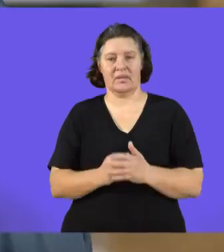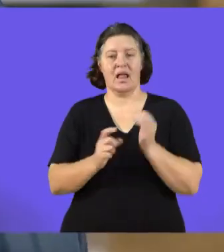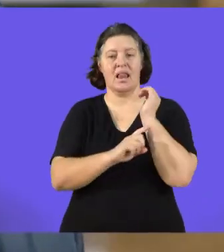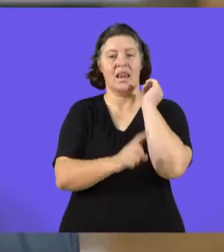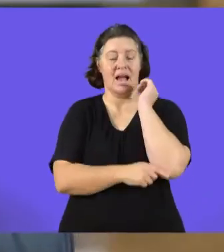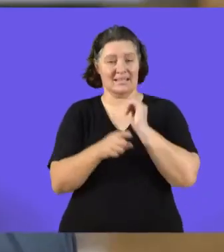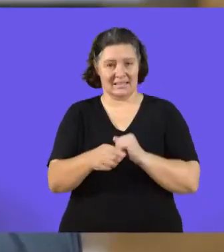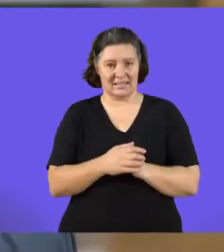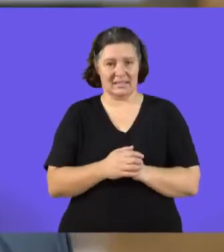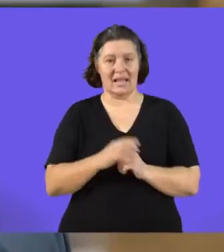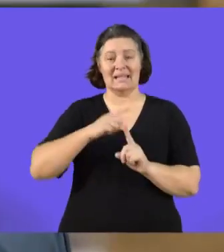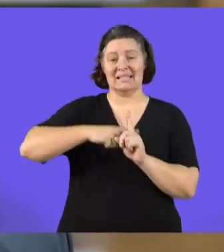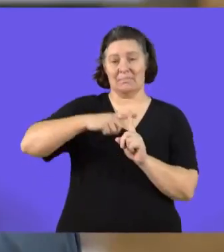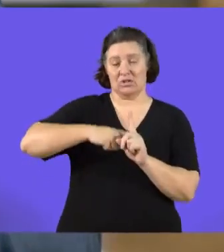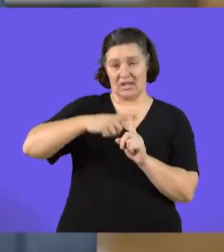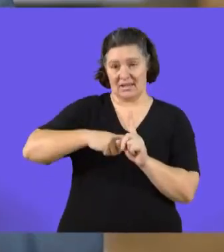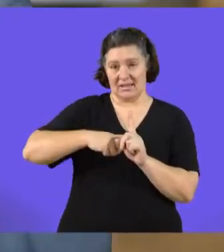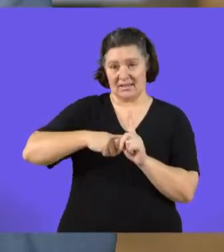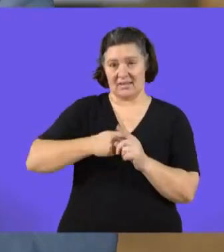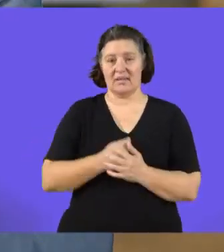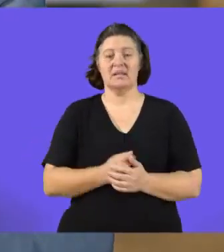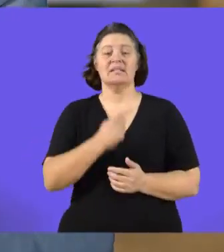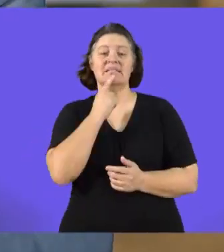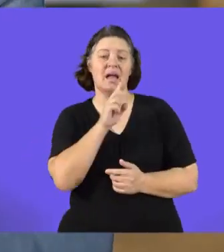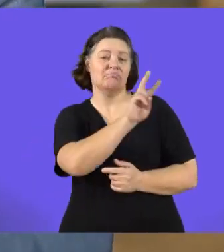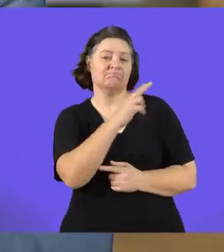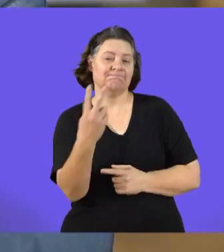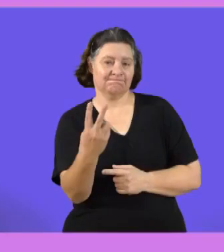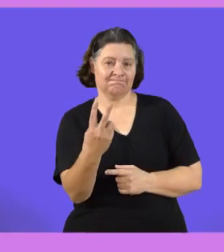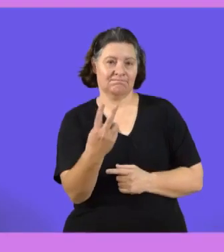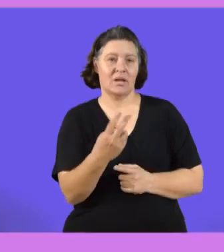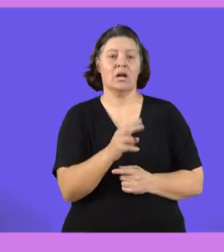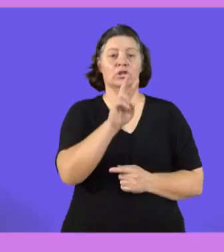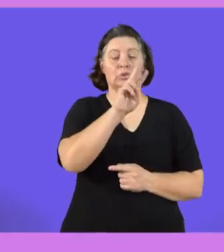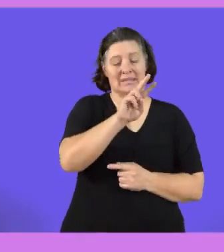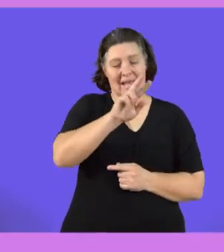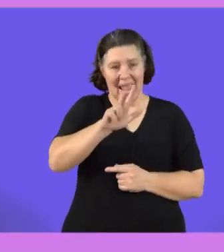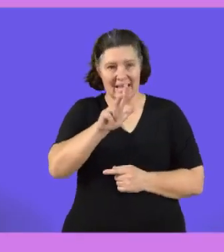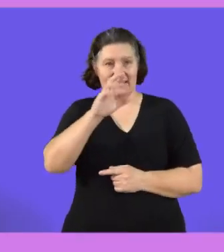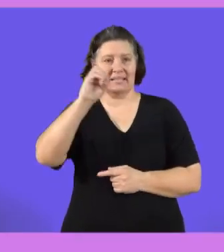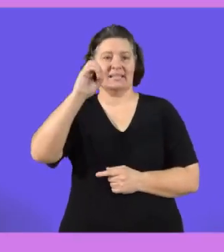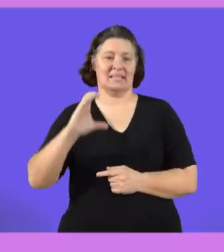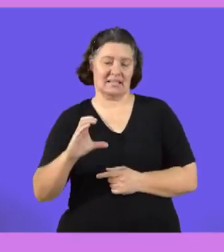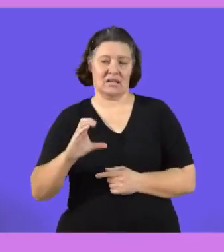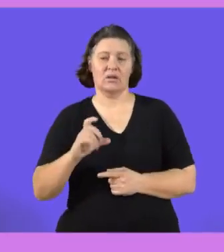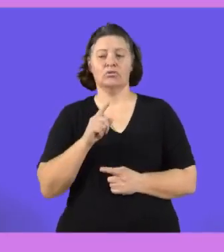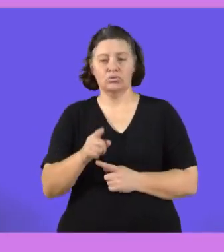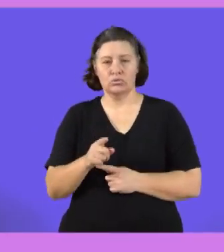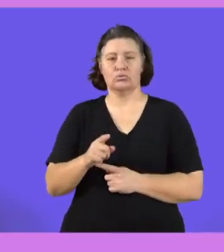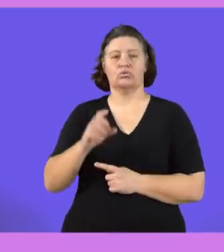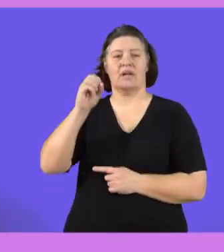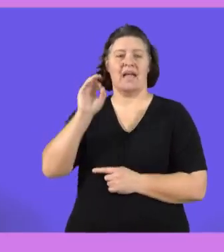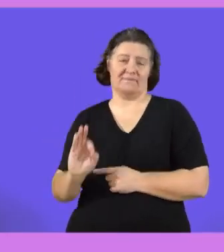our last, and that's our temperature. So here I'm saying convert 28 degrees Celsius to degrees